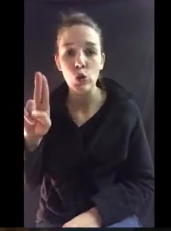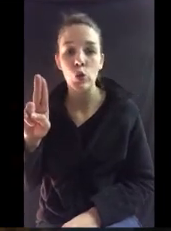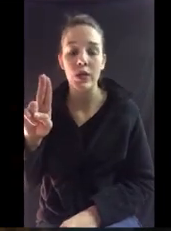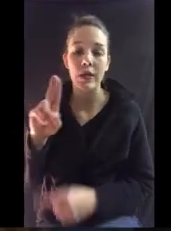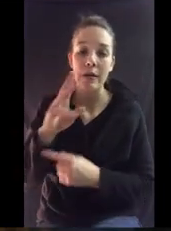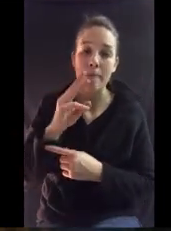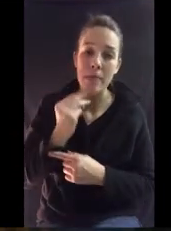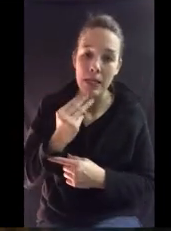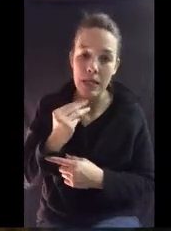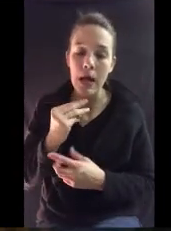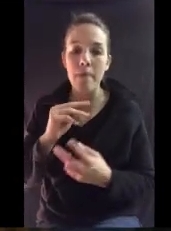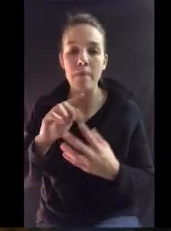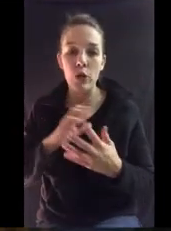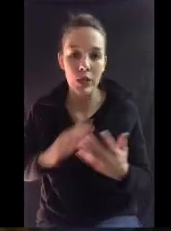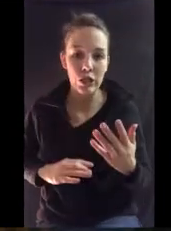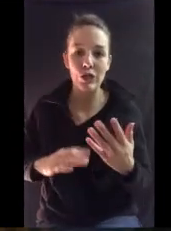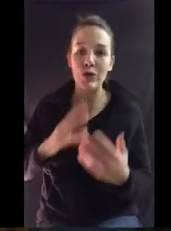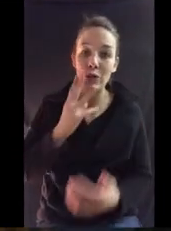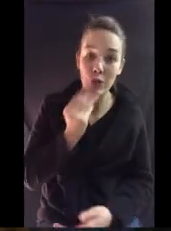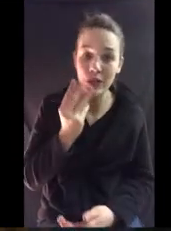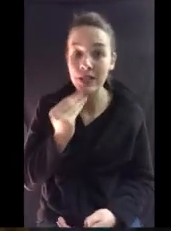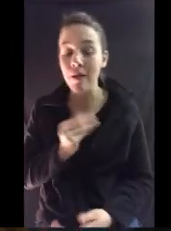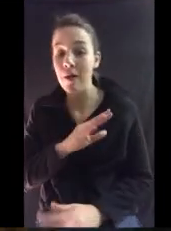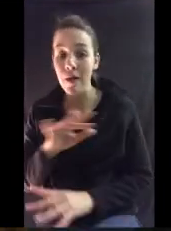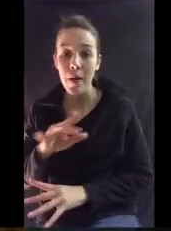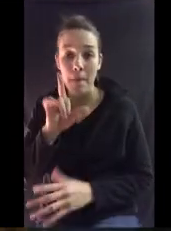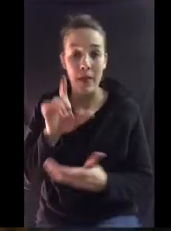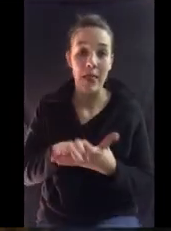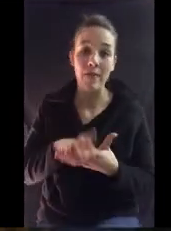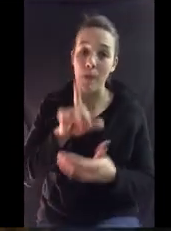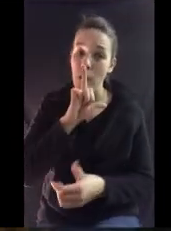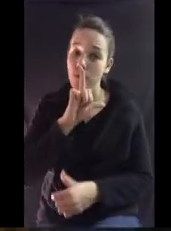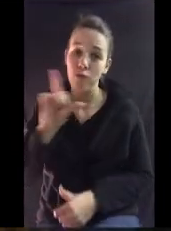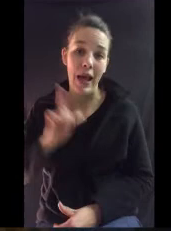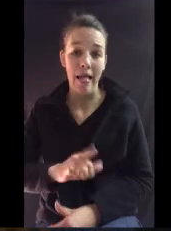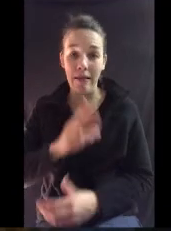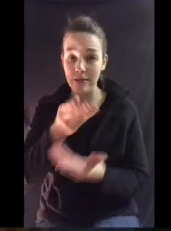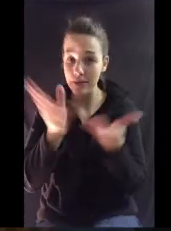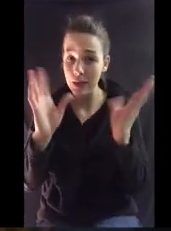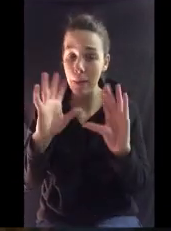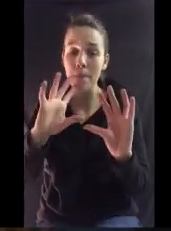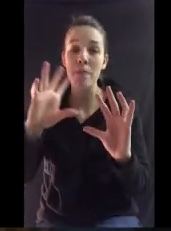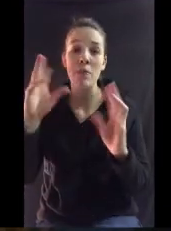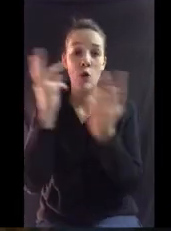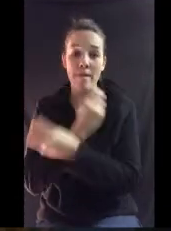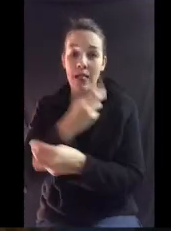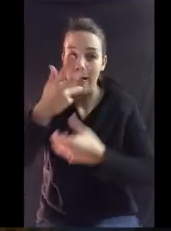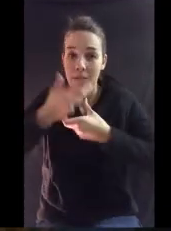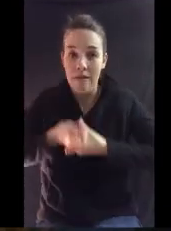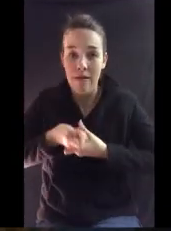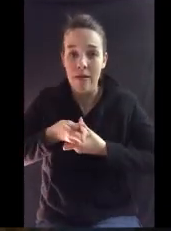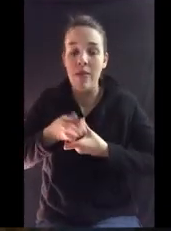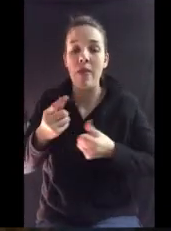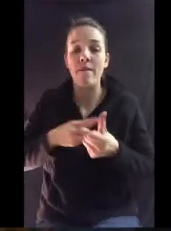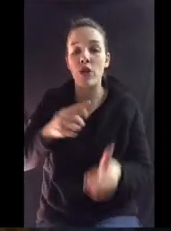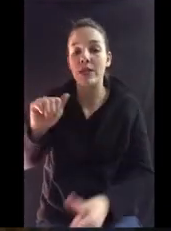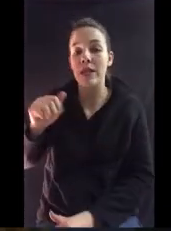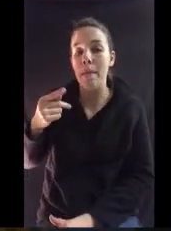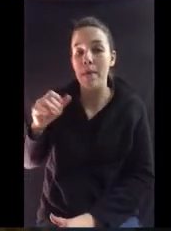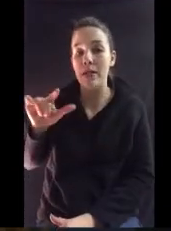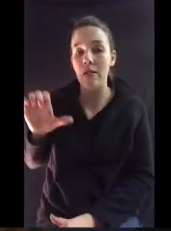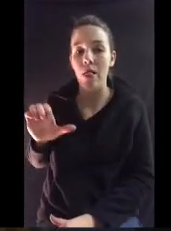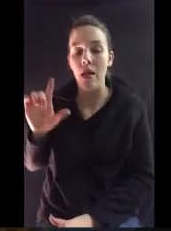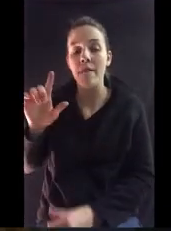This Hindu, Muslim, Christian, Jewish, Buddhist belief about ultimate reality is beautifully summed up in the